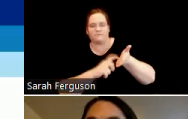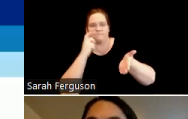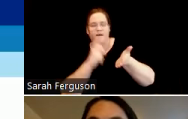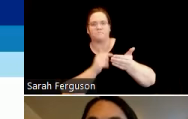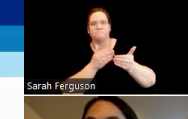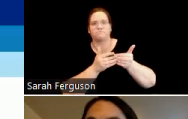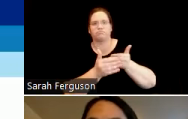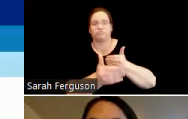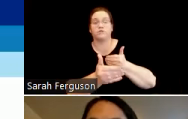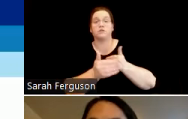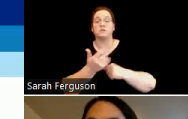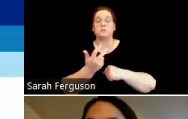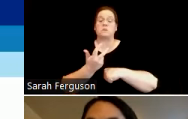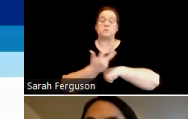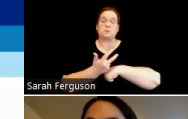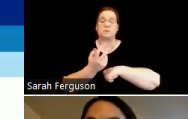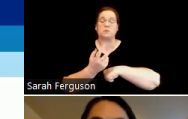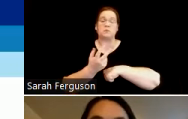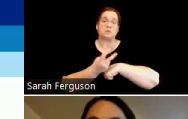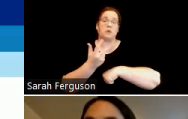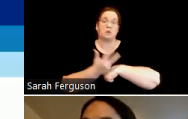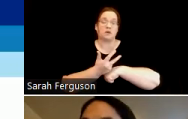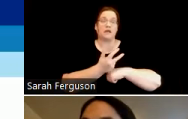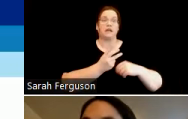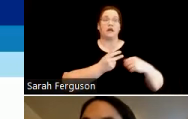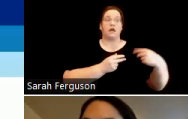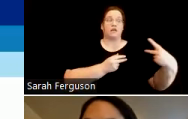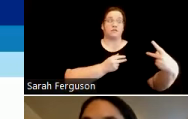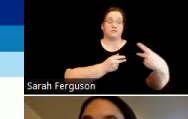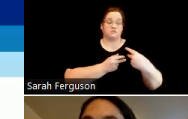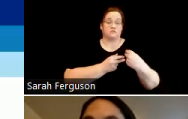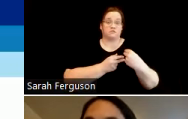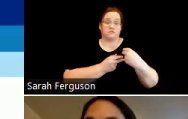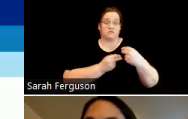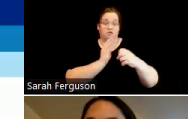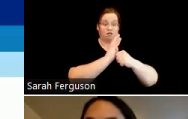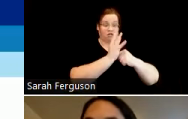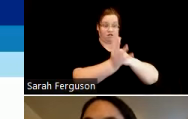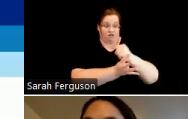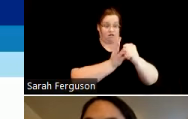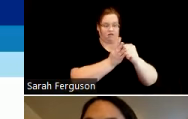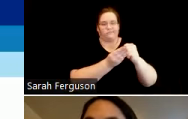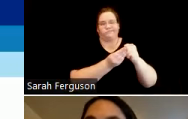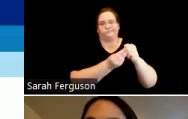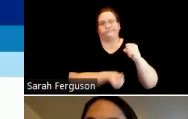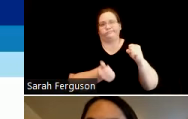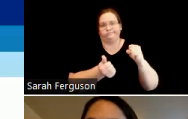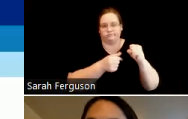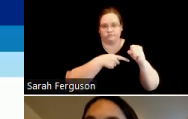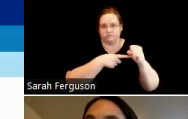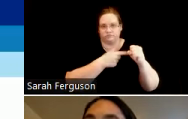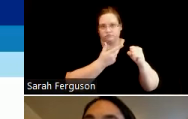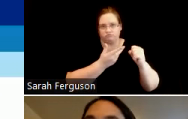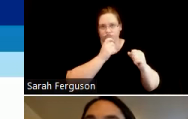the mRNA from the vaccine disintegrates and is not present in your body